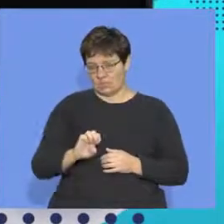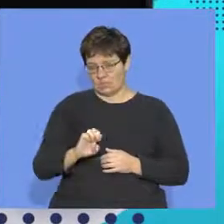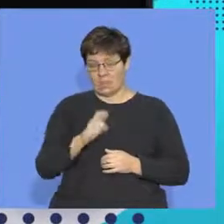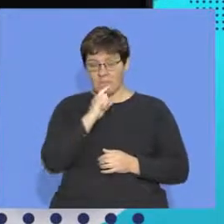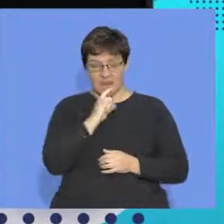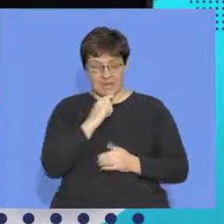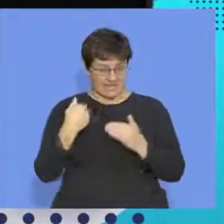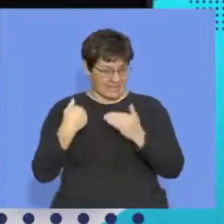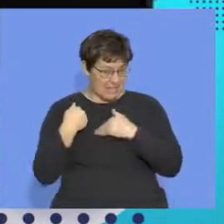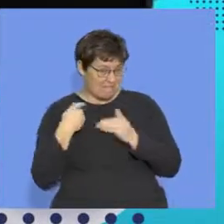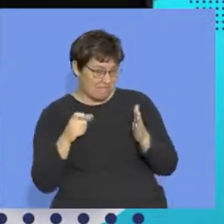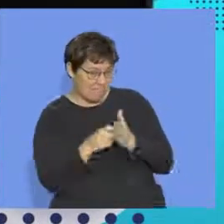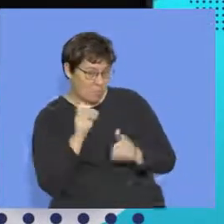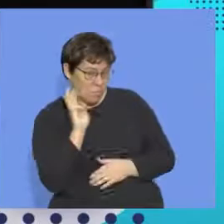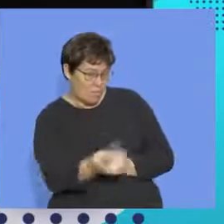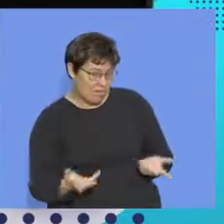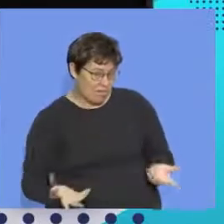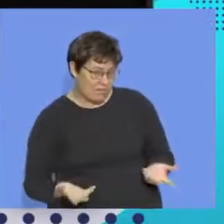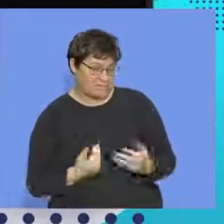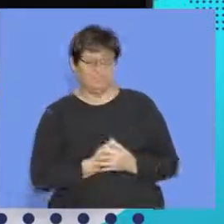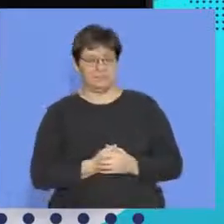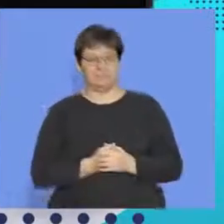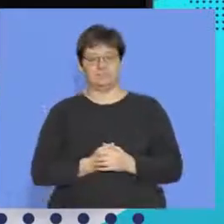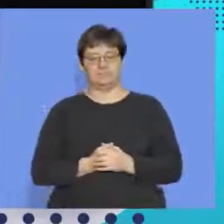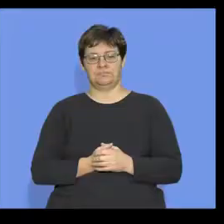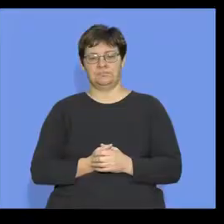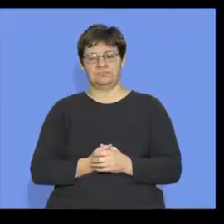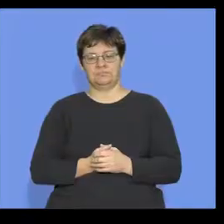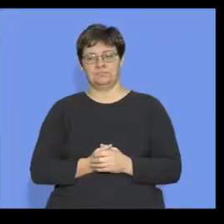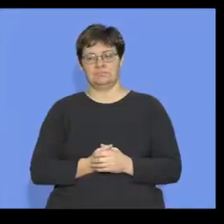be secured? Okay. Now let's see.